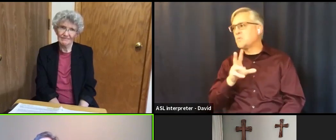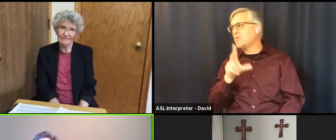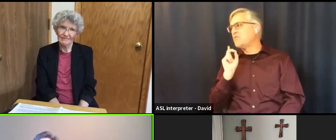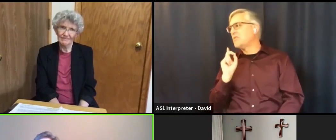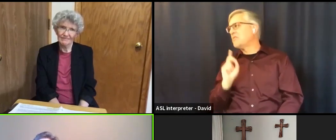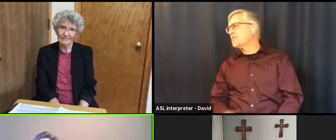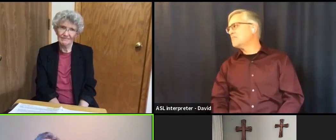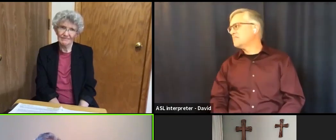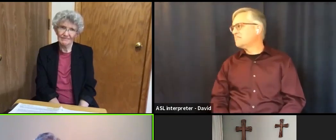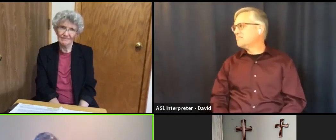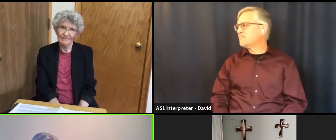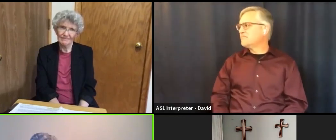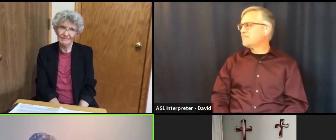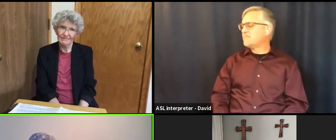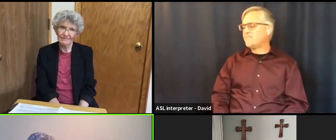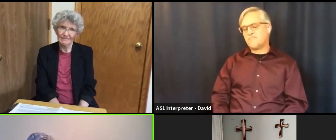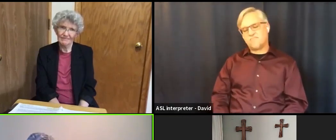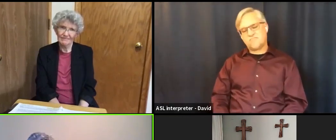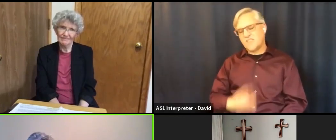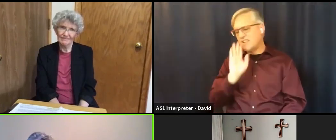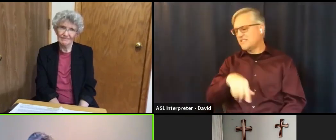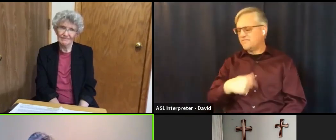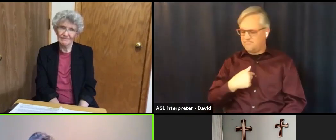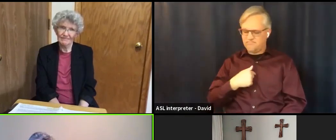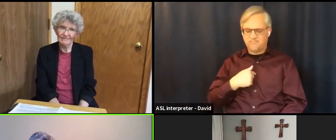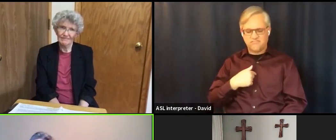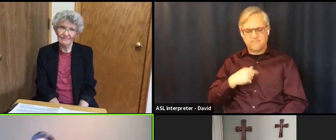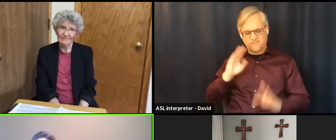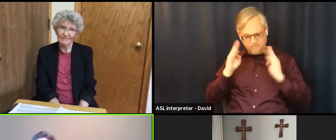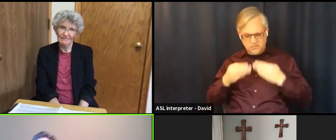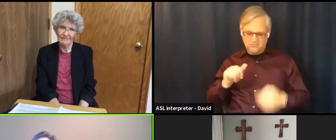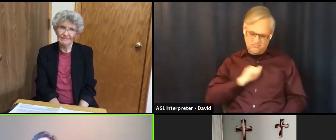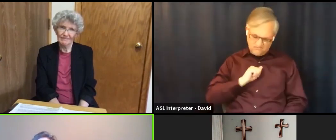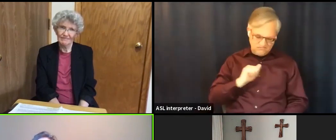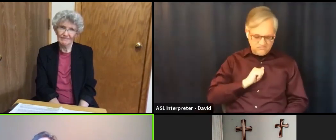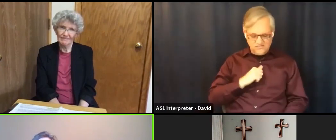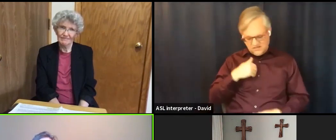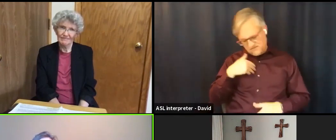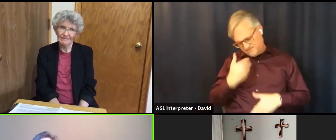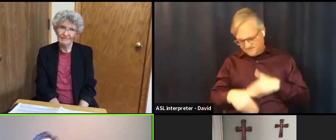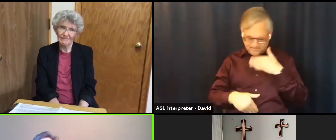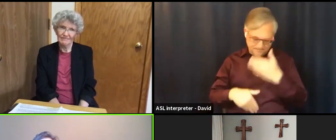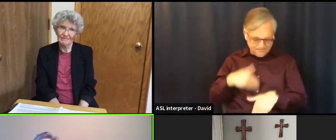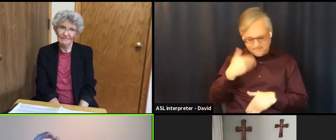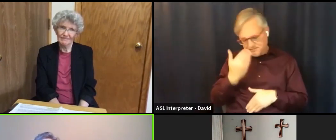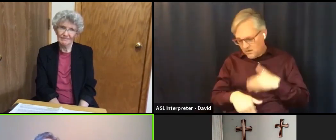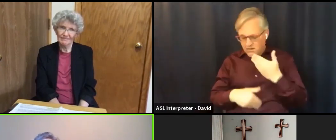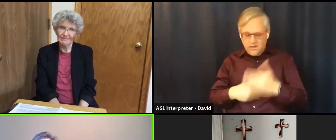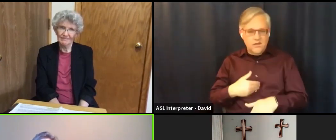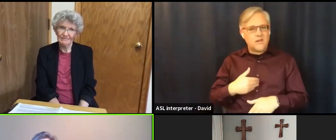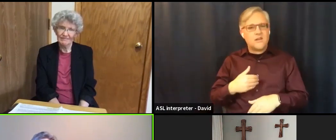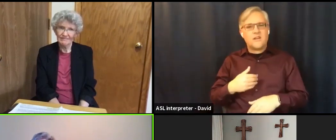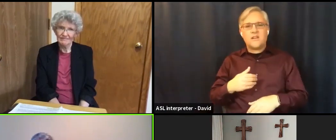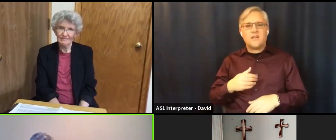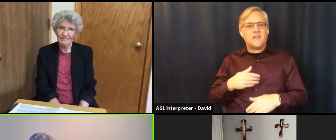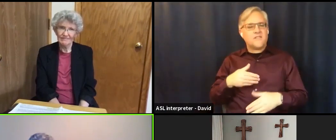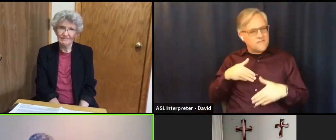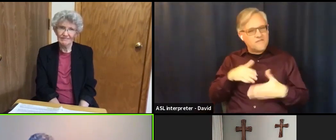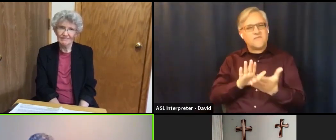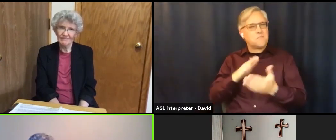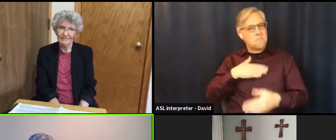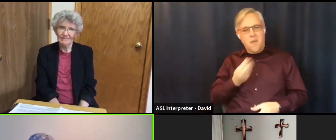of doing it alone, fighting our own fights and just getting through one day at a time.